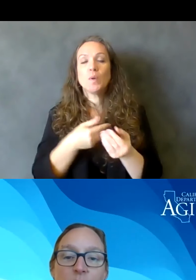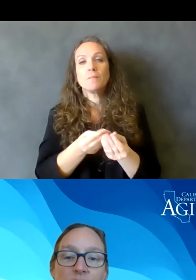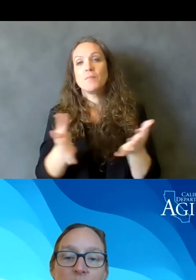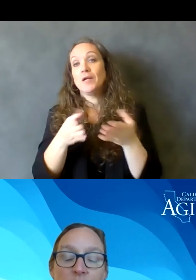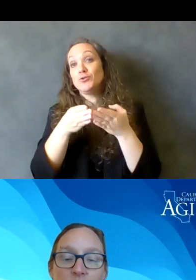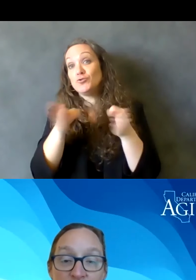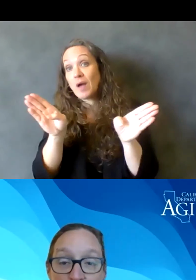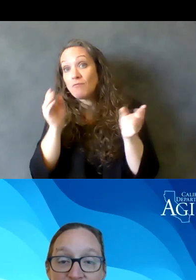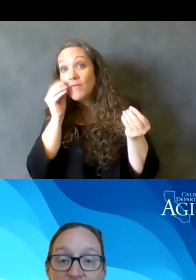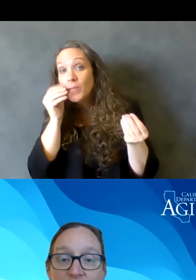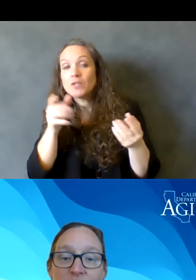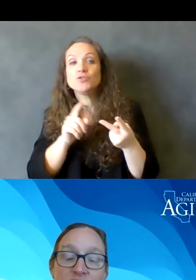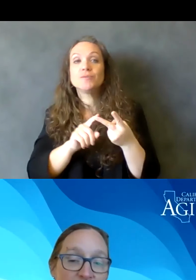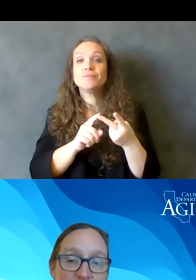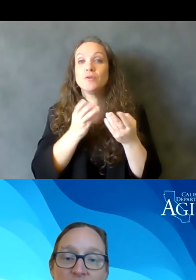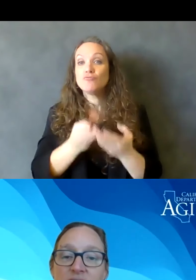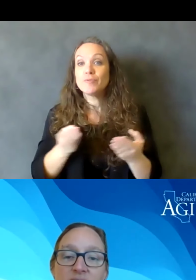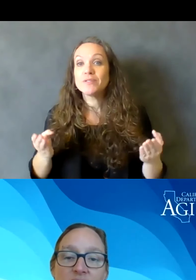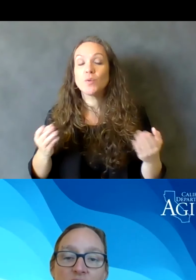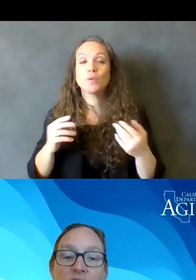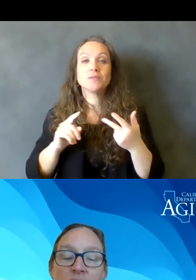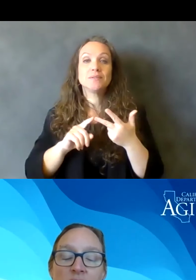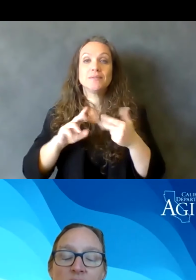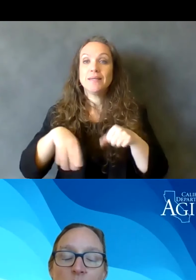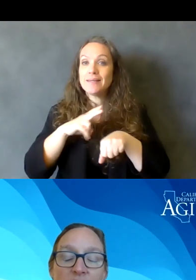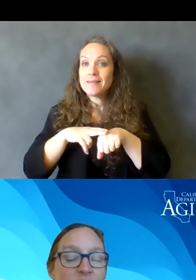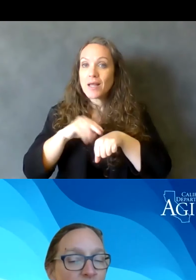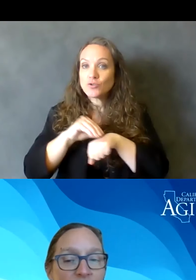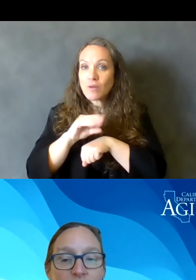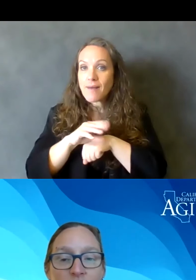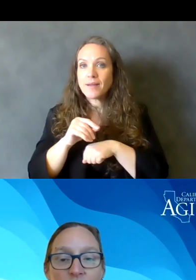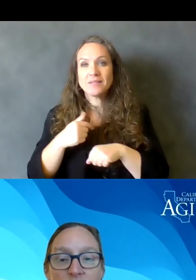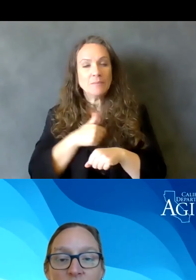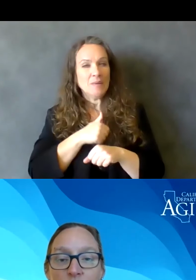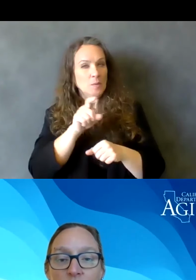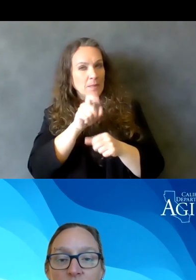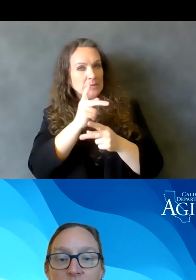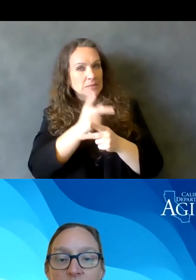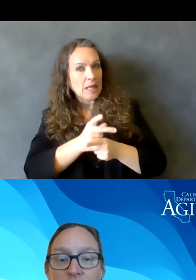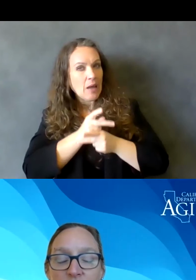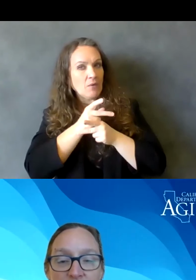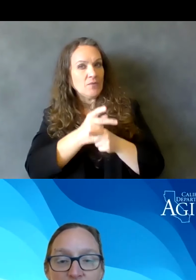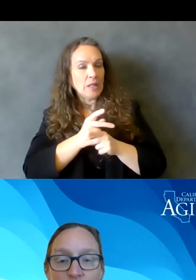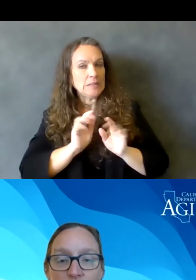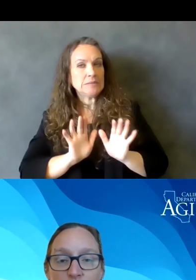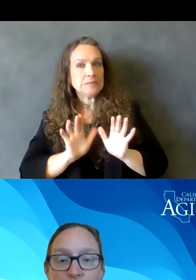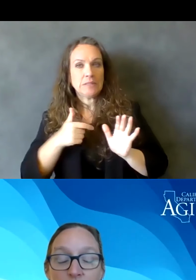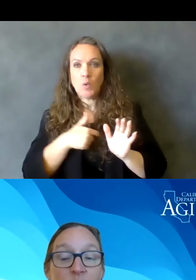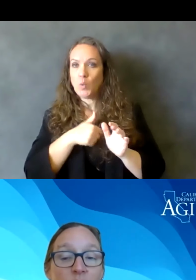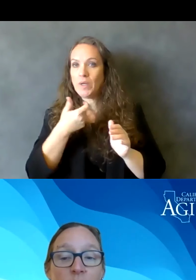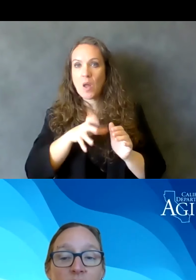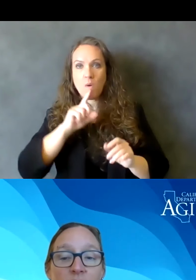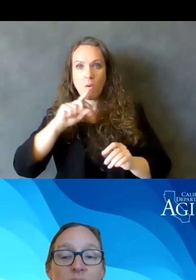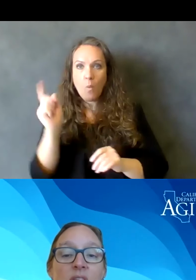and some resources of national guidance and other. We have to be very careful. We do not want to dictate to our local